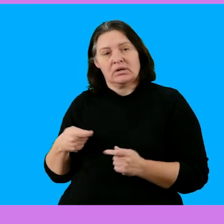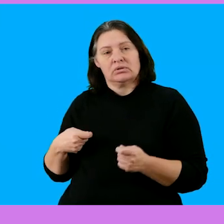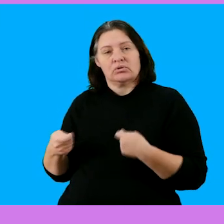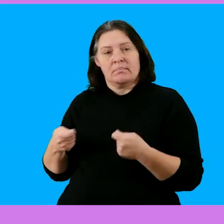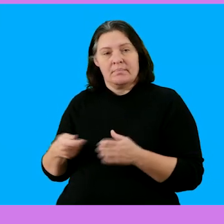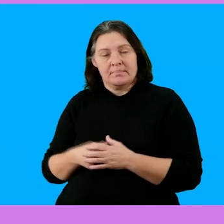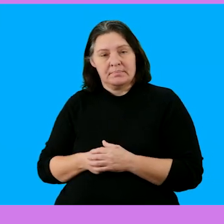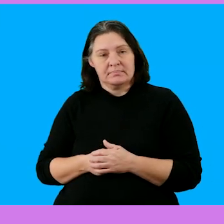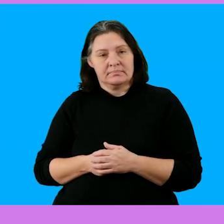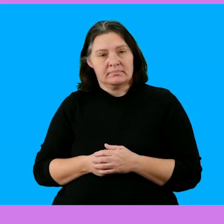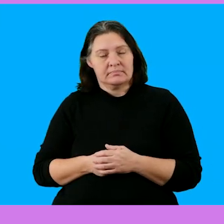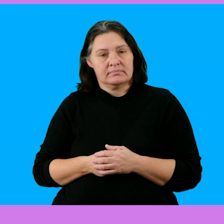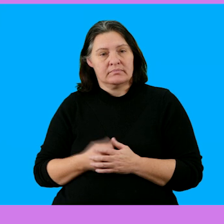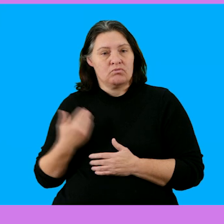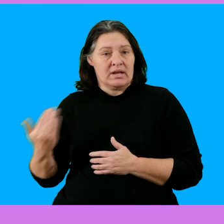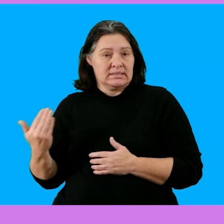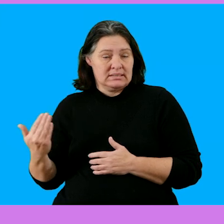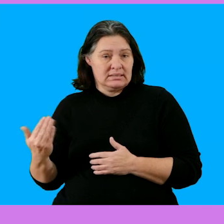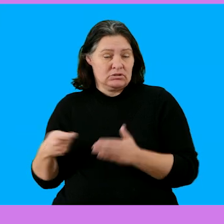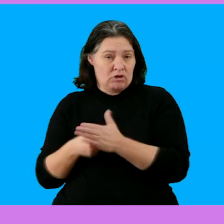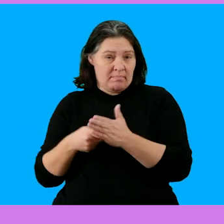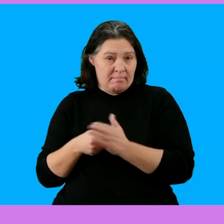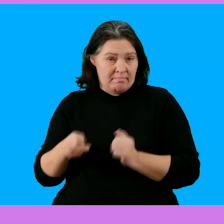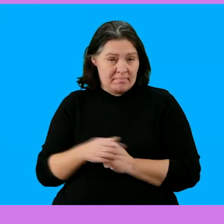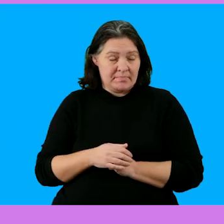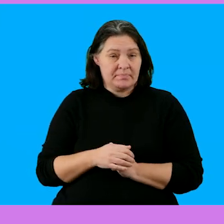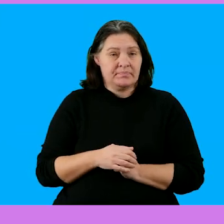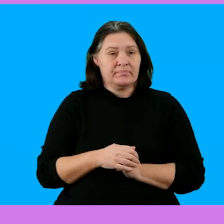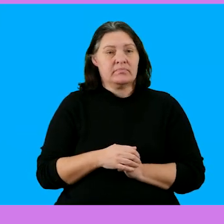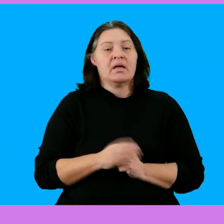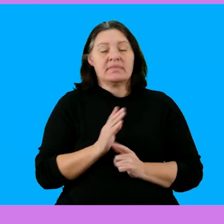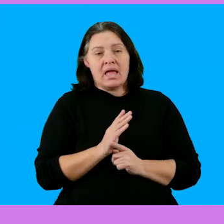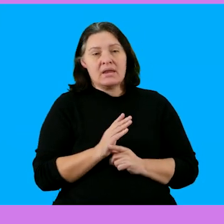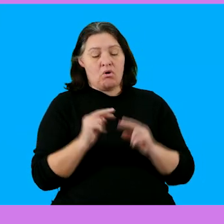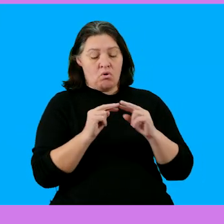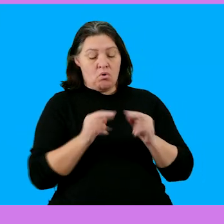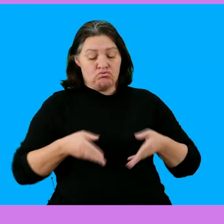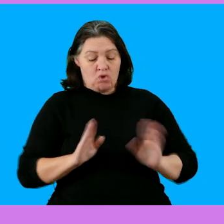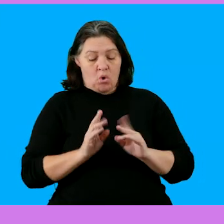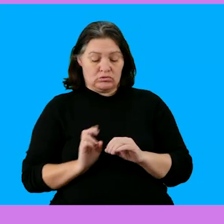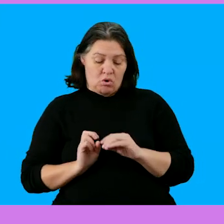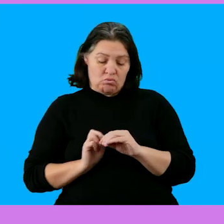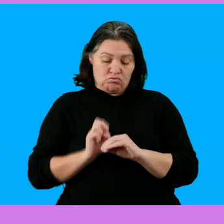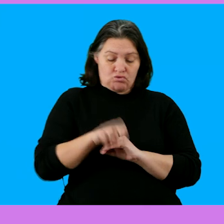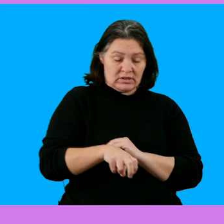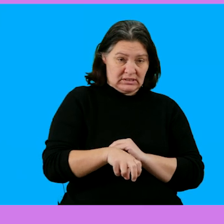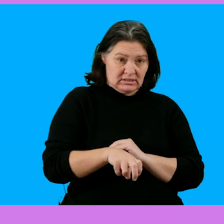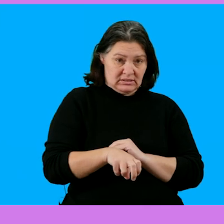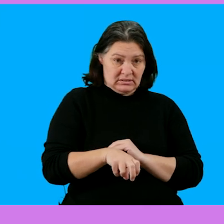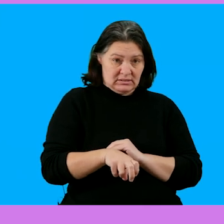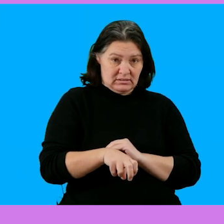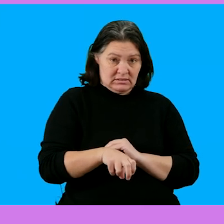be the shop on your right hand side. Then you'll cross the road,